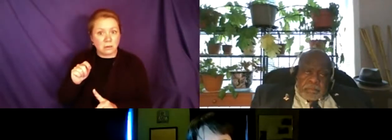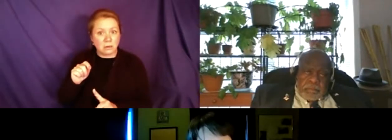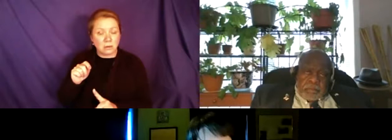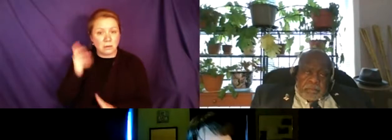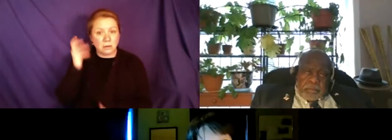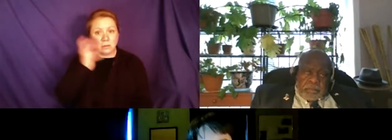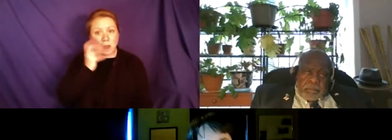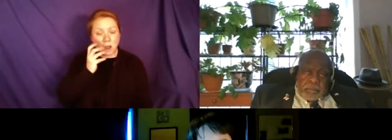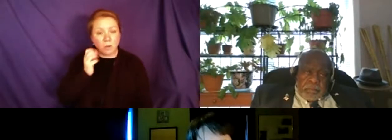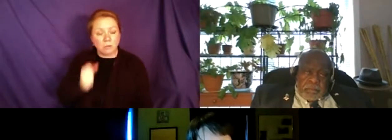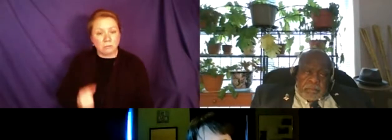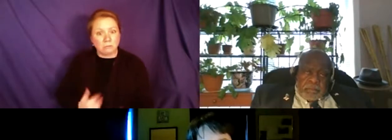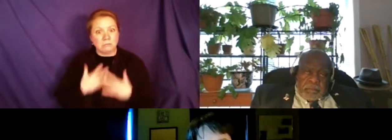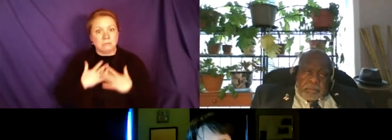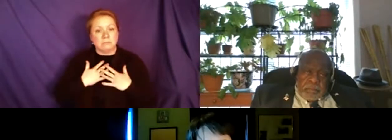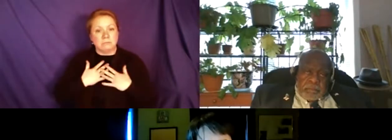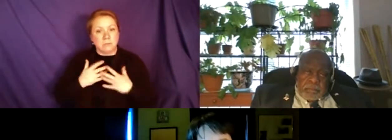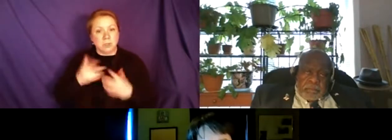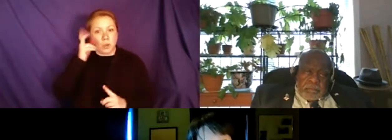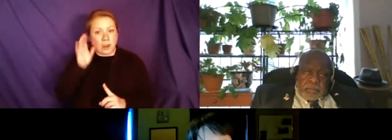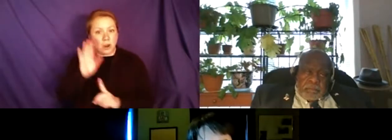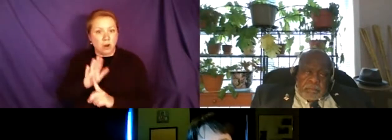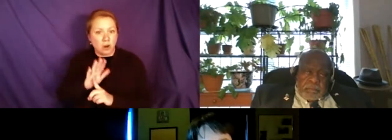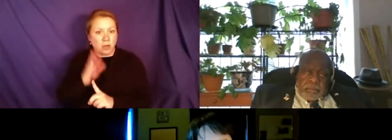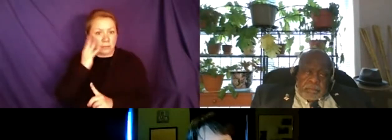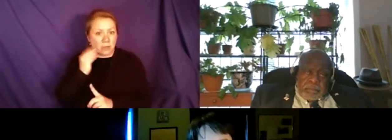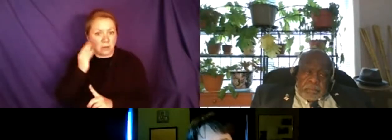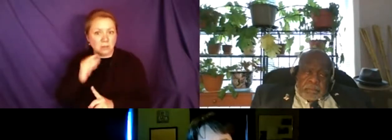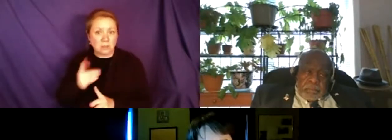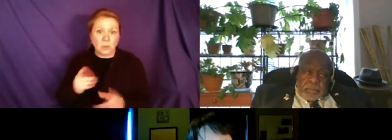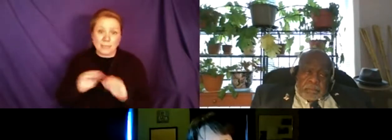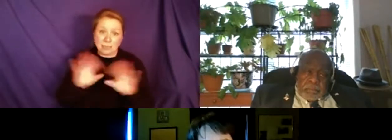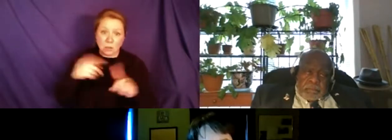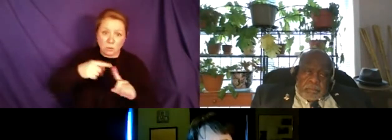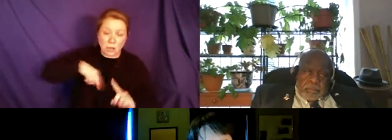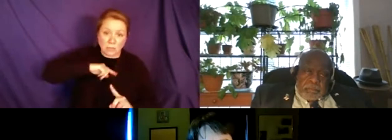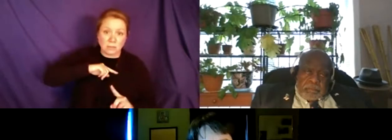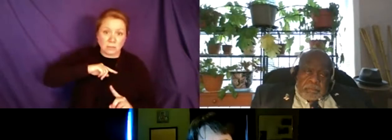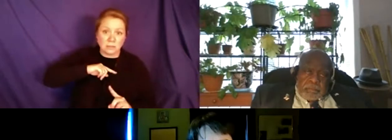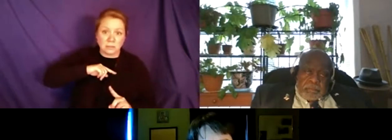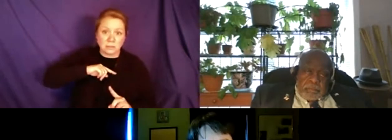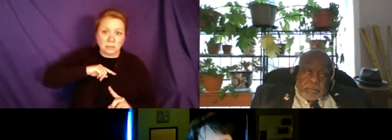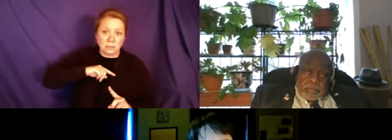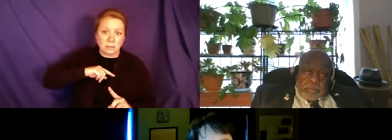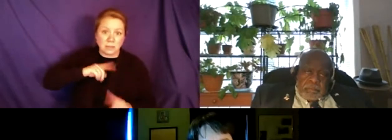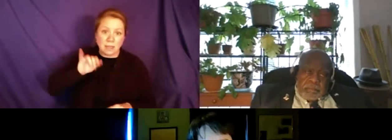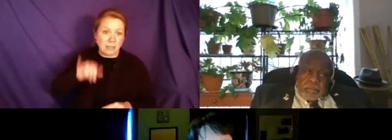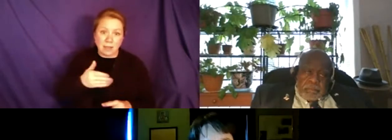profoundly moving to hear her lived experience of that. So it's very clear to us that that can never happen